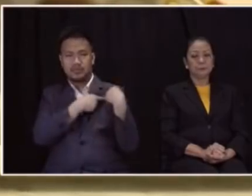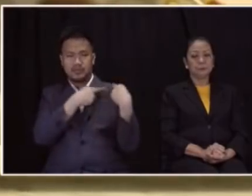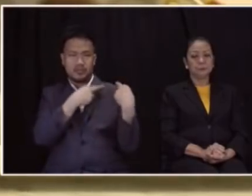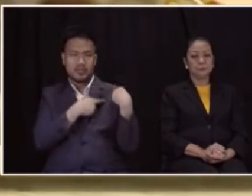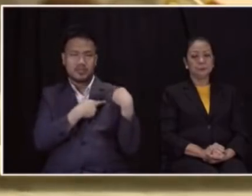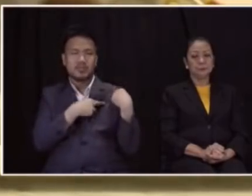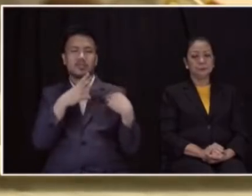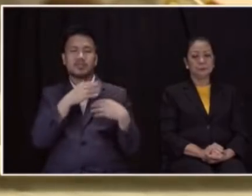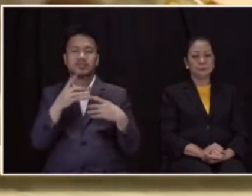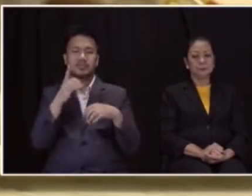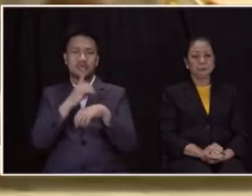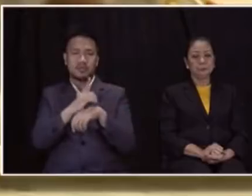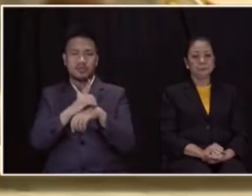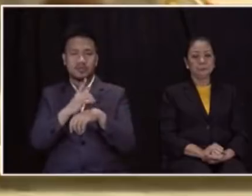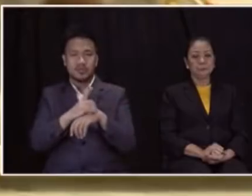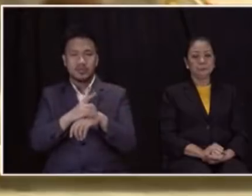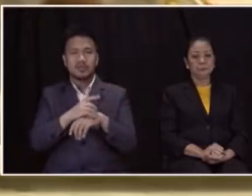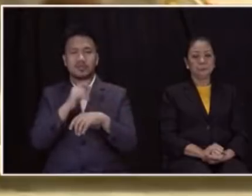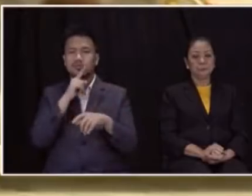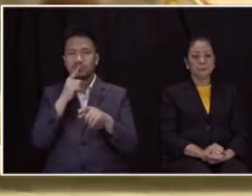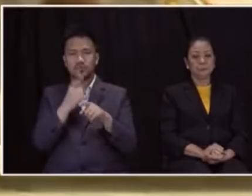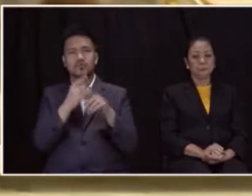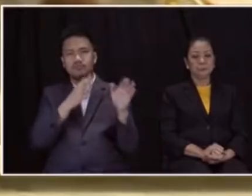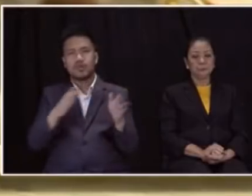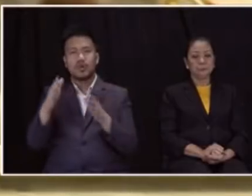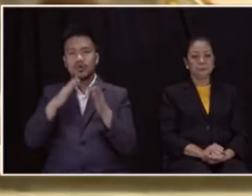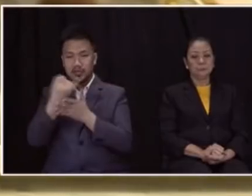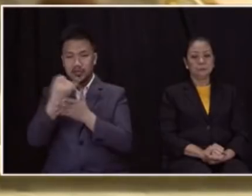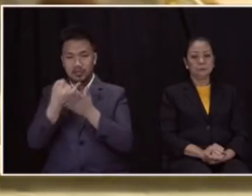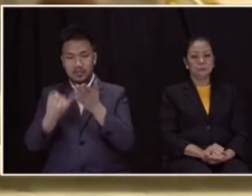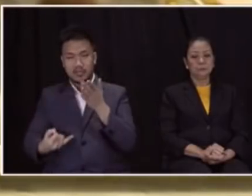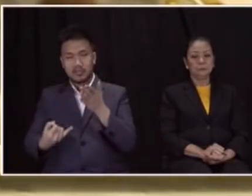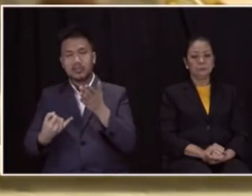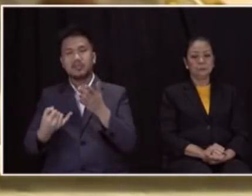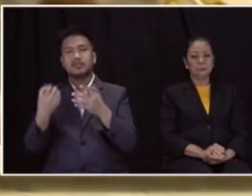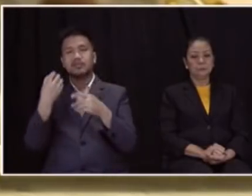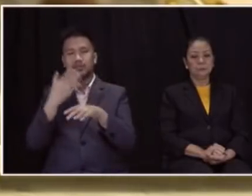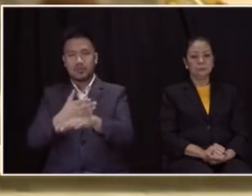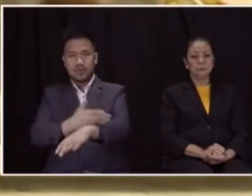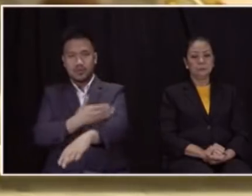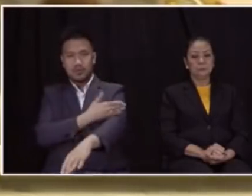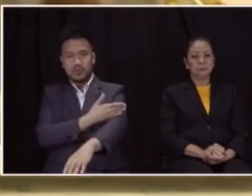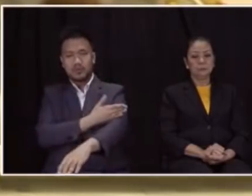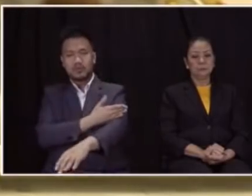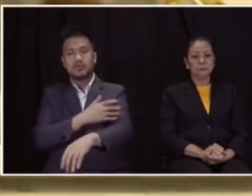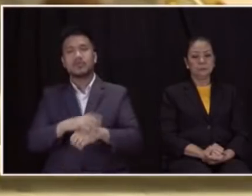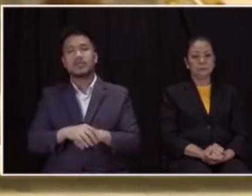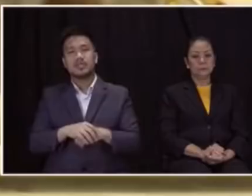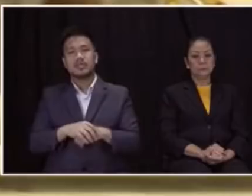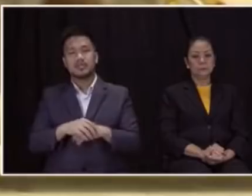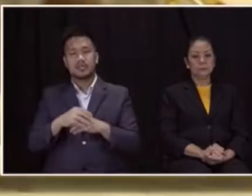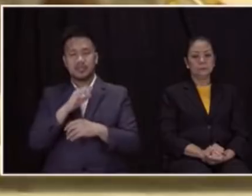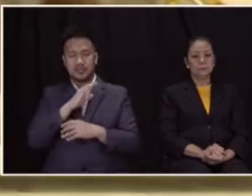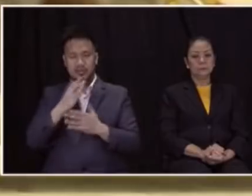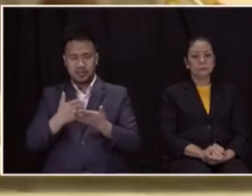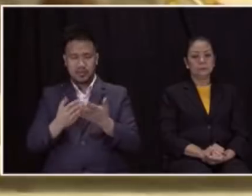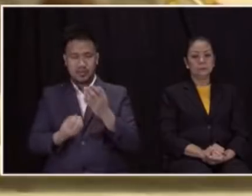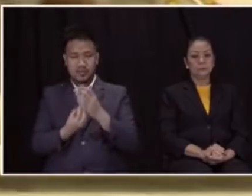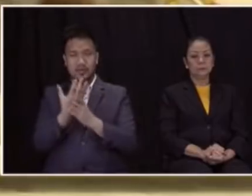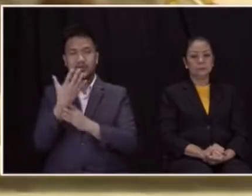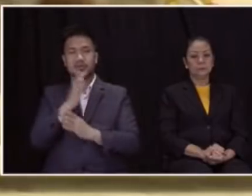are known to be prudently ordered and designed to foster growth among the Christian faithful.